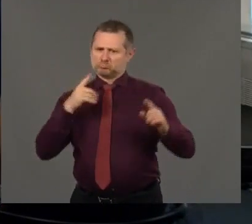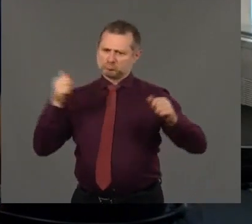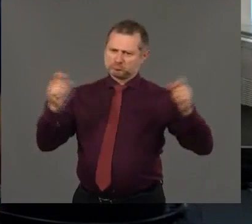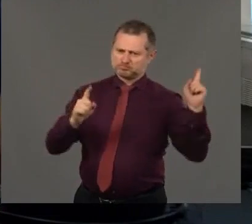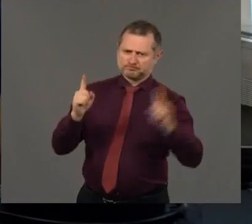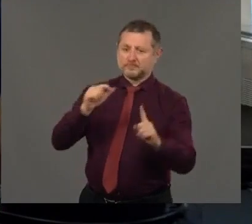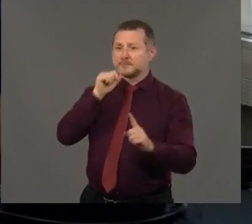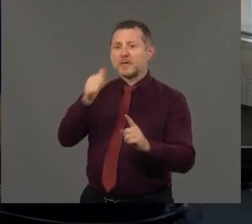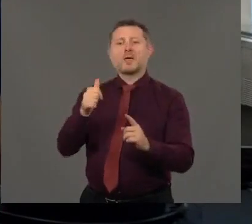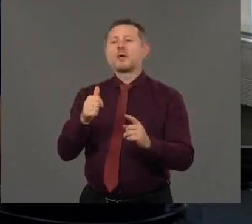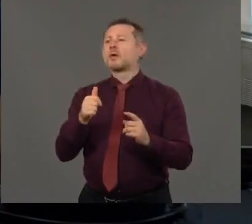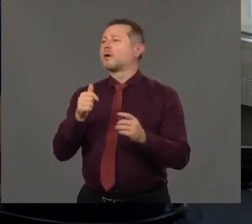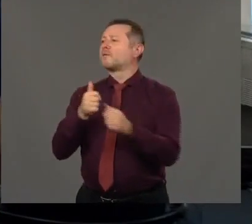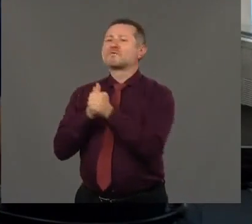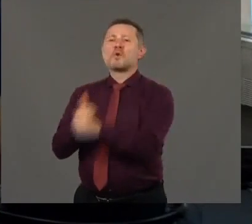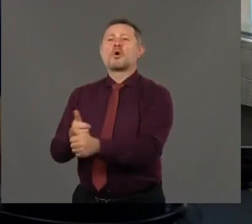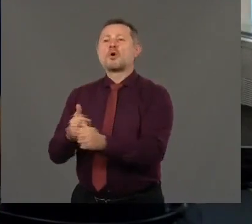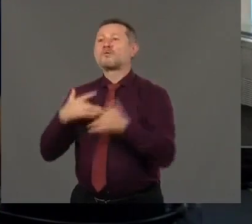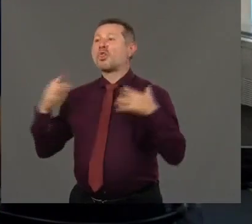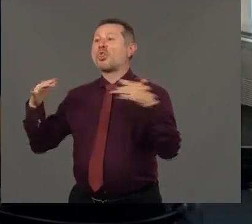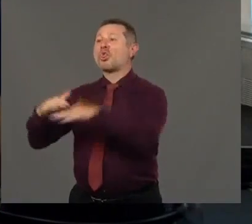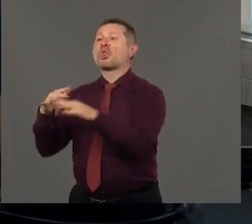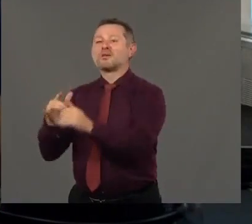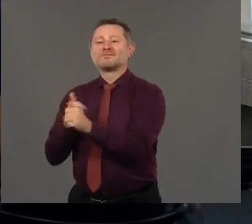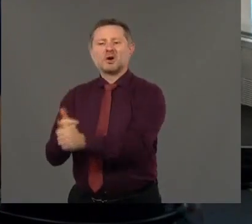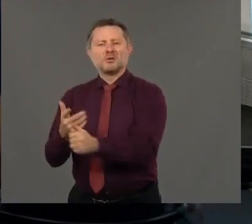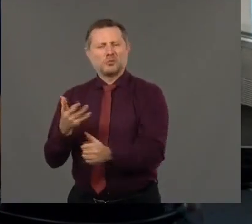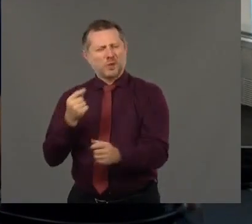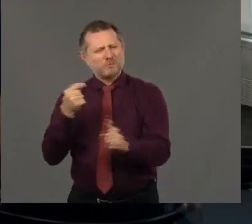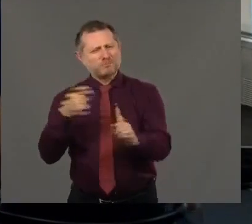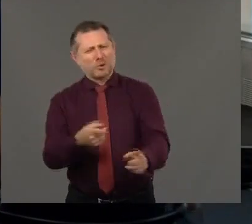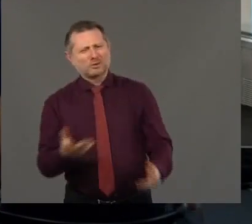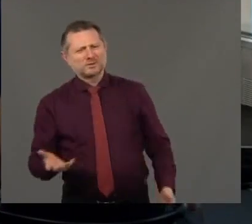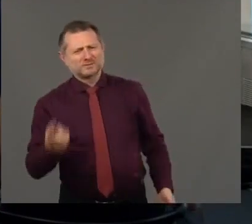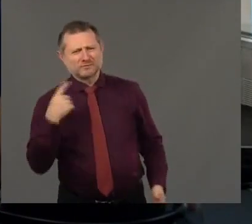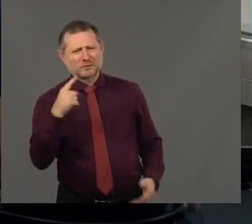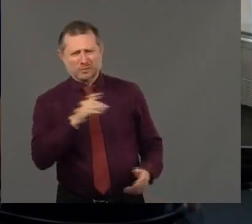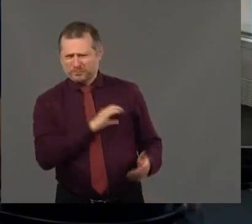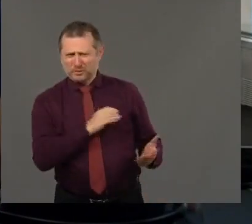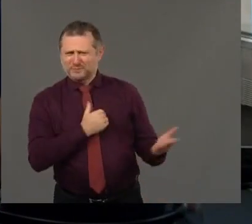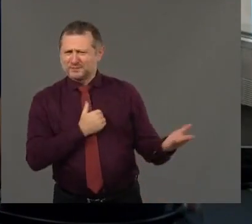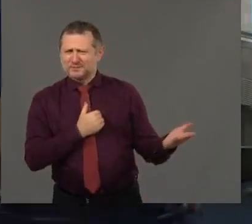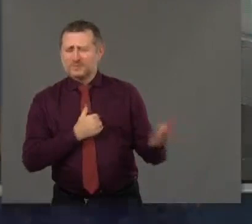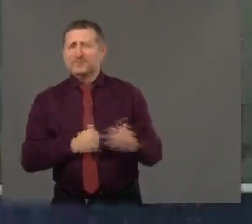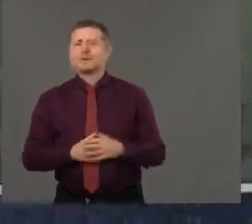our protocols. So what is the takeaway from this experience? Look,